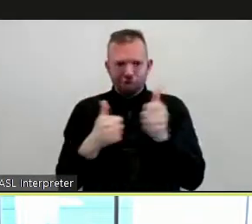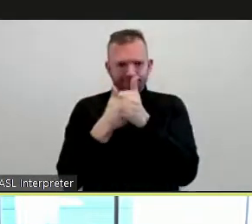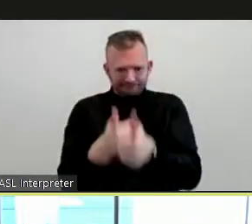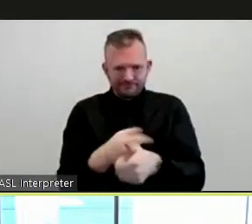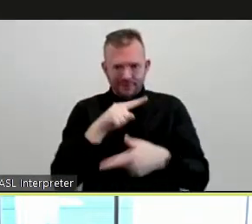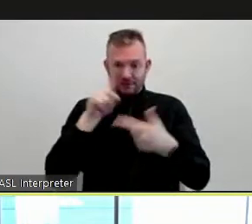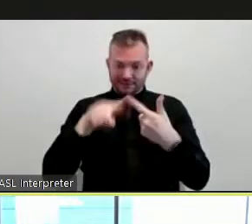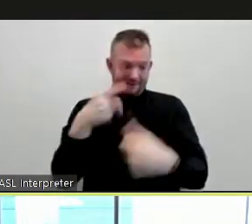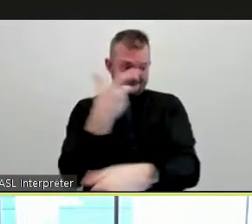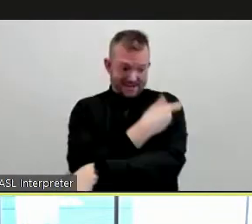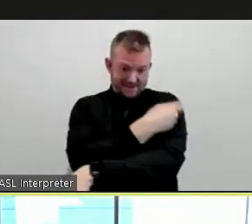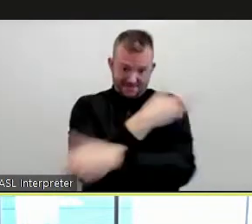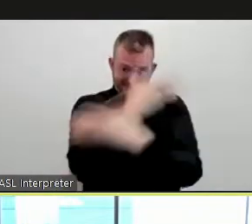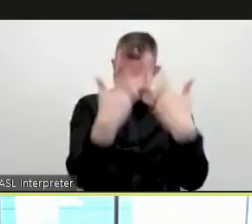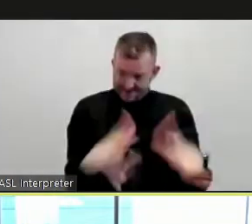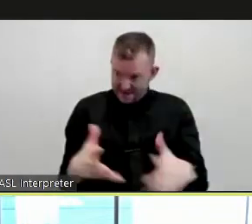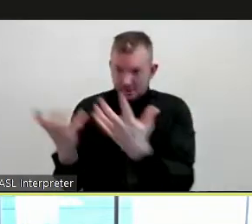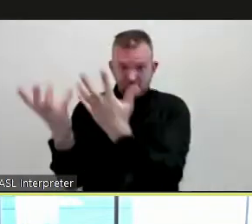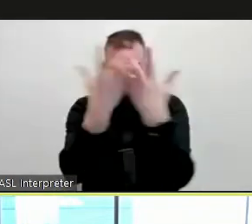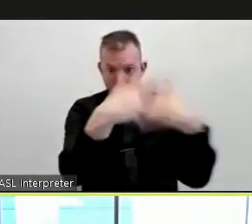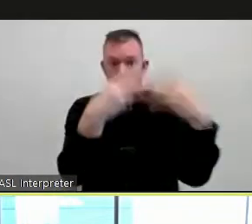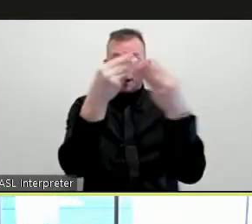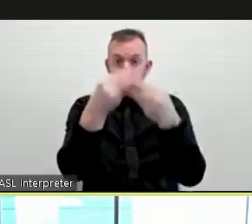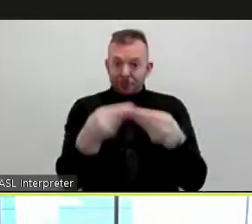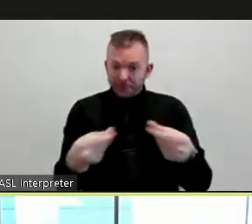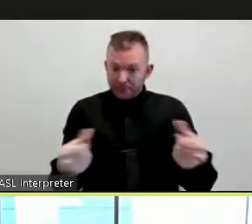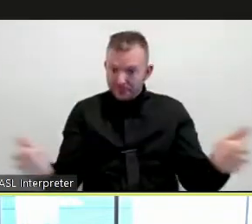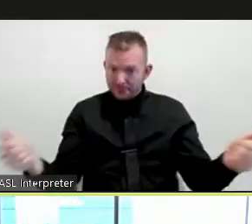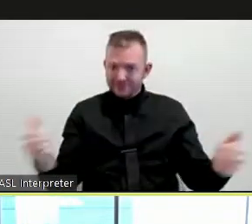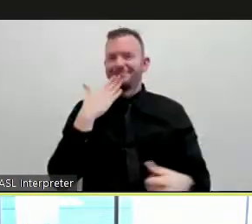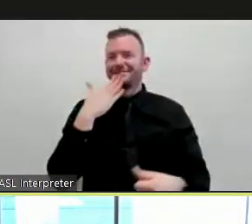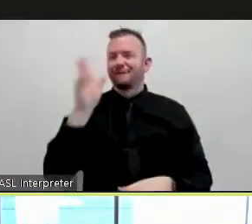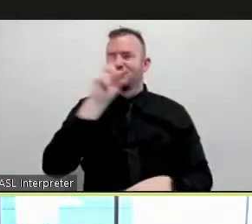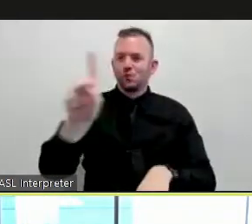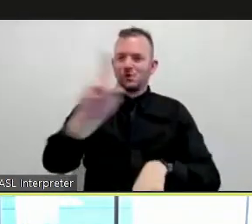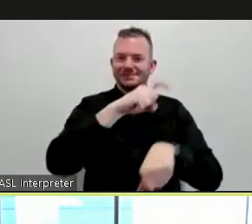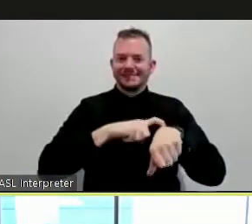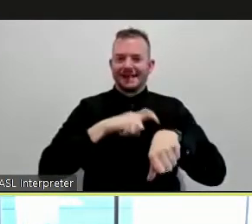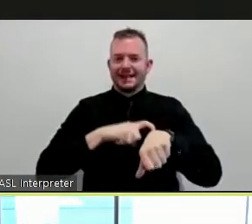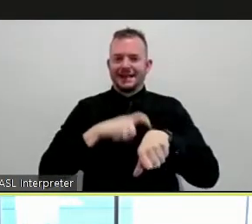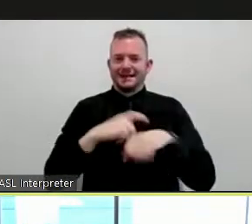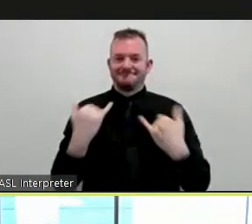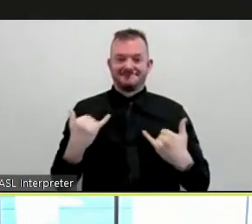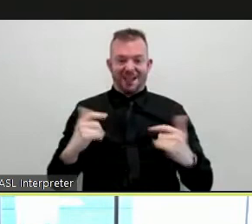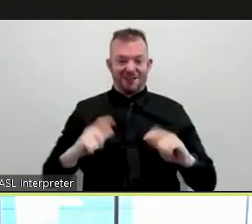So thank you for your time, and I think we're going into Q&A.